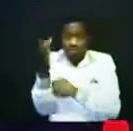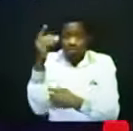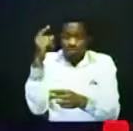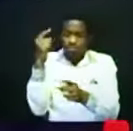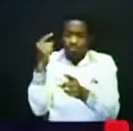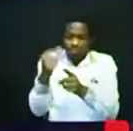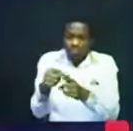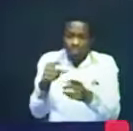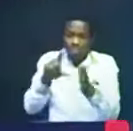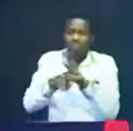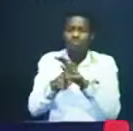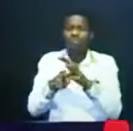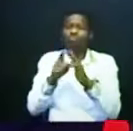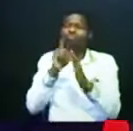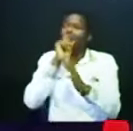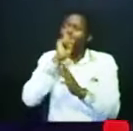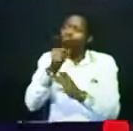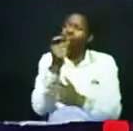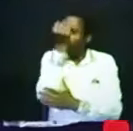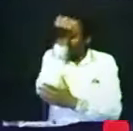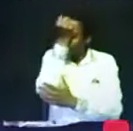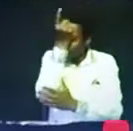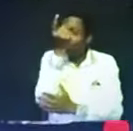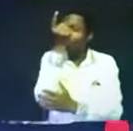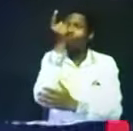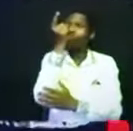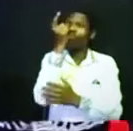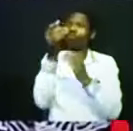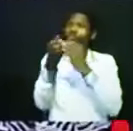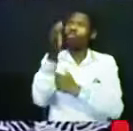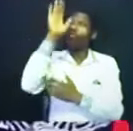truly understood God's grace.